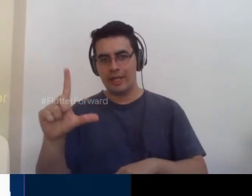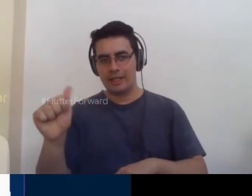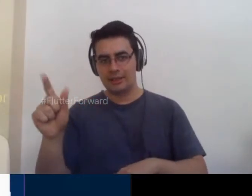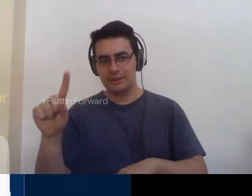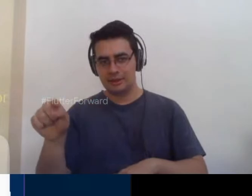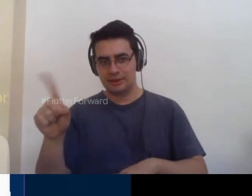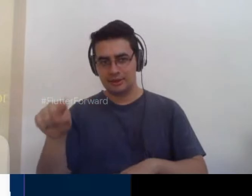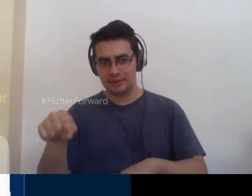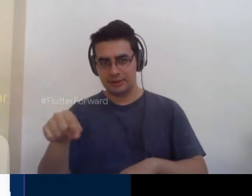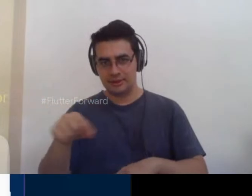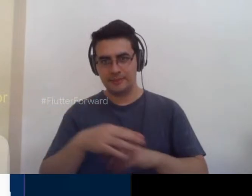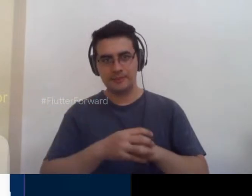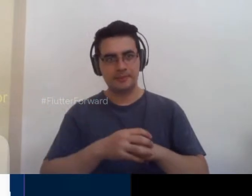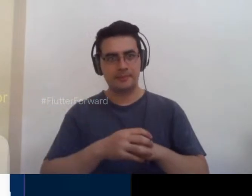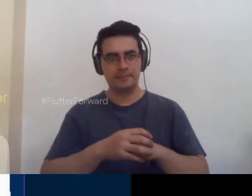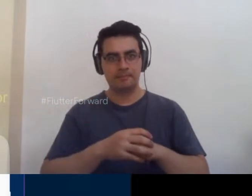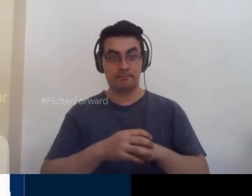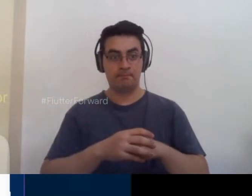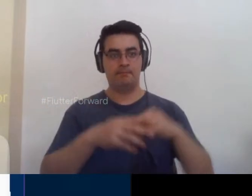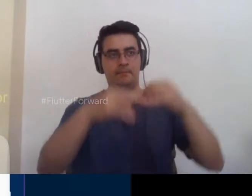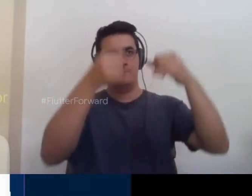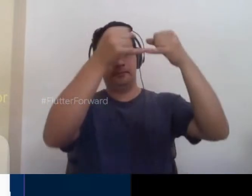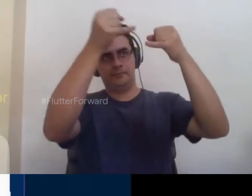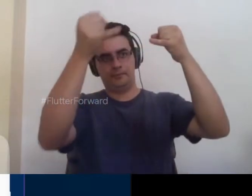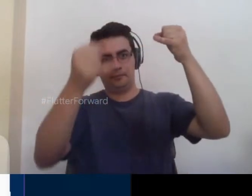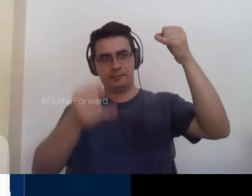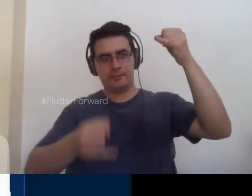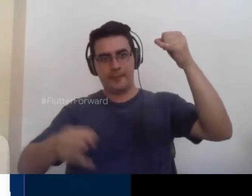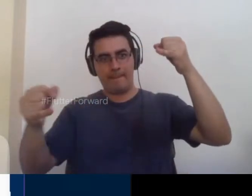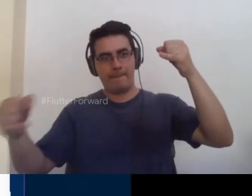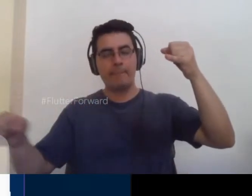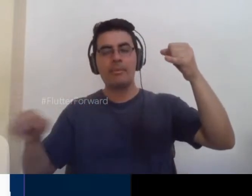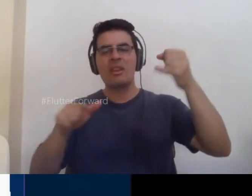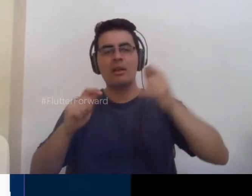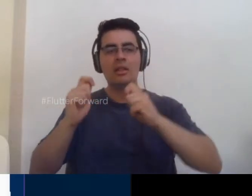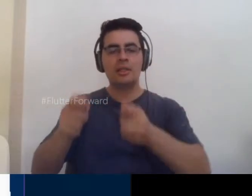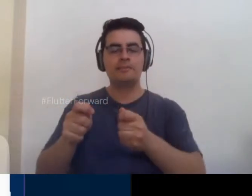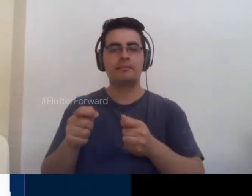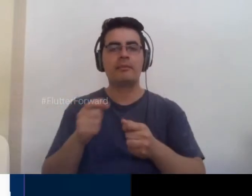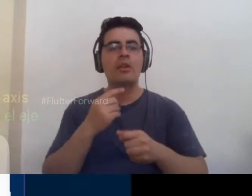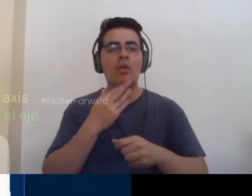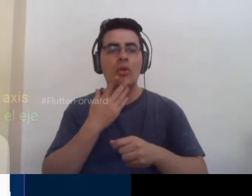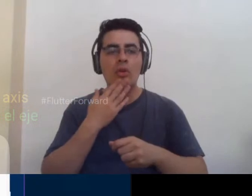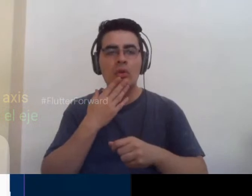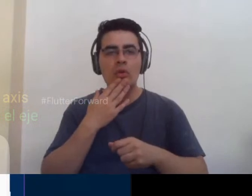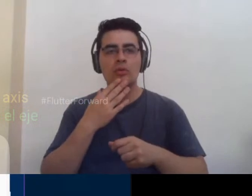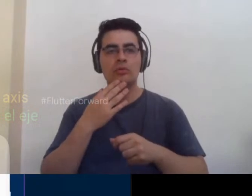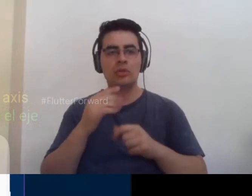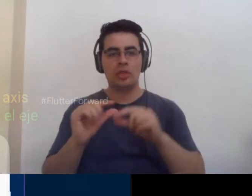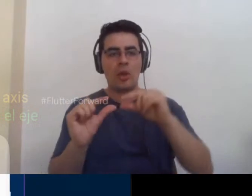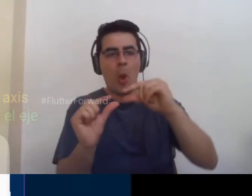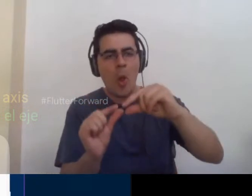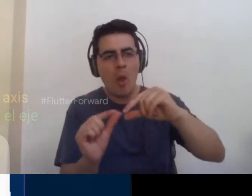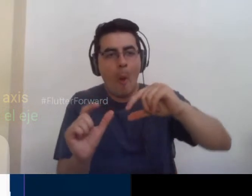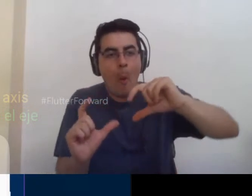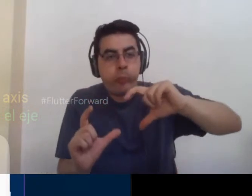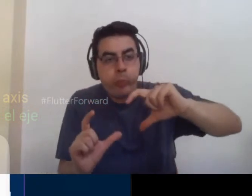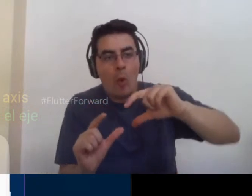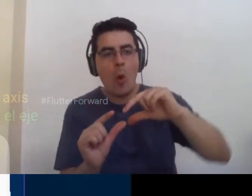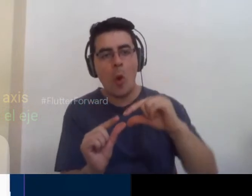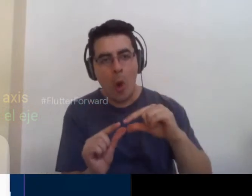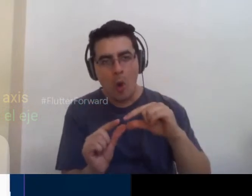Our line chart painter will specify the stroke color and width that we'll use. And in our case, we'll create two